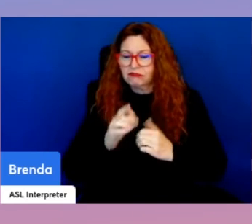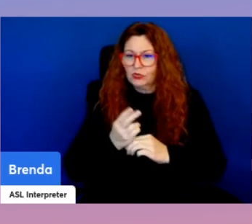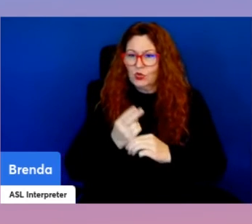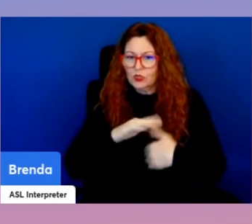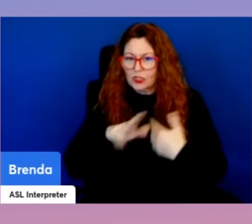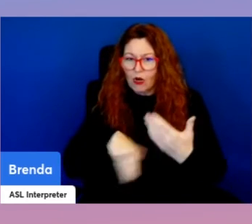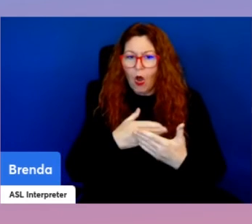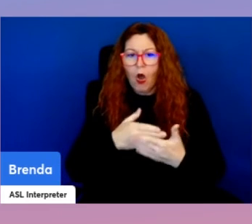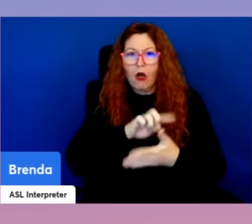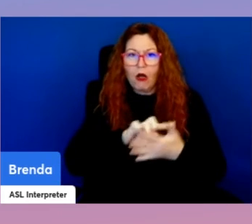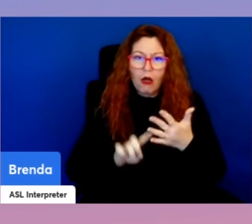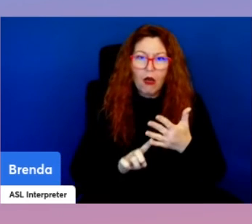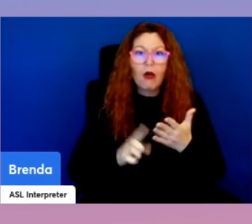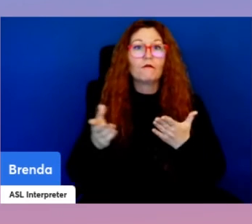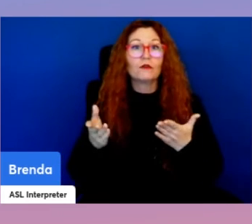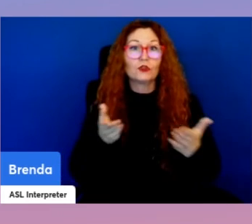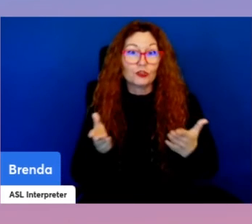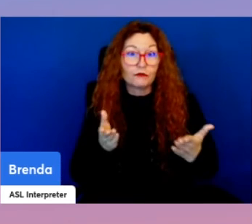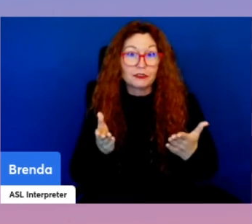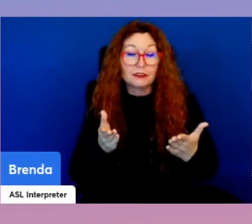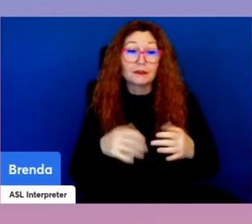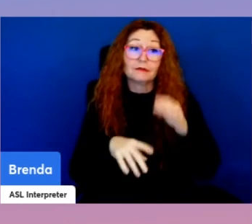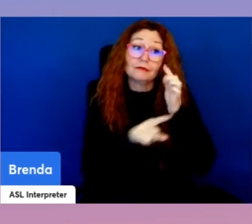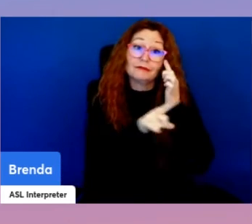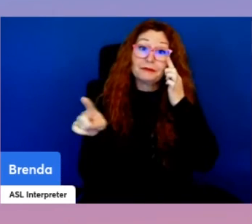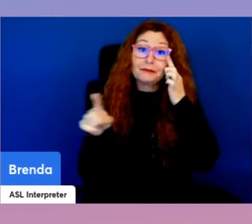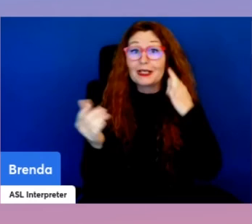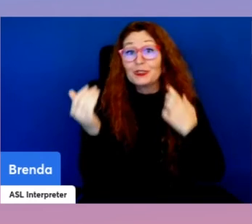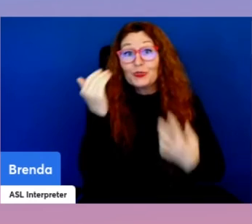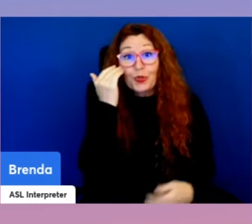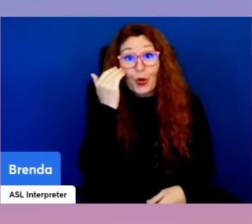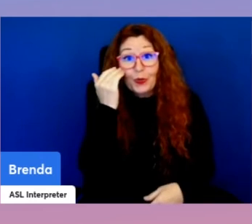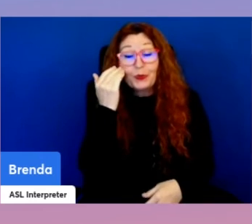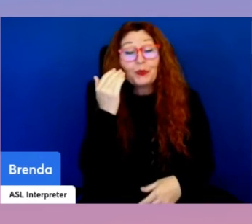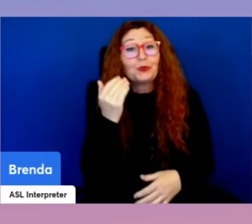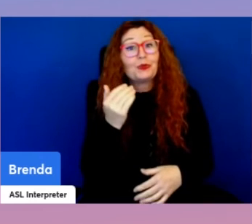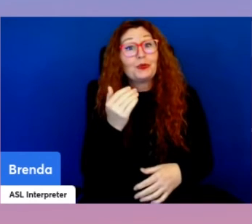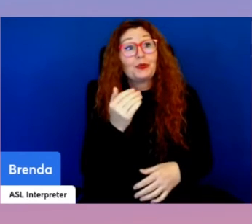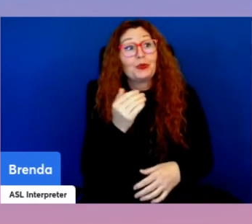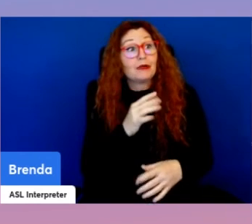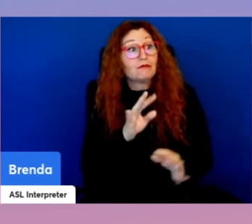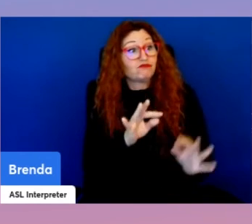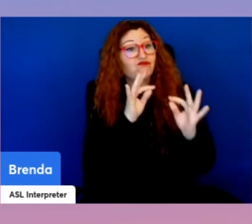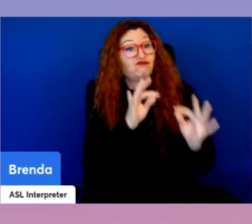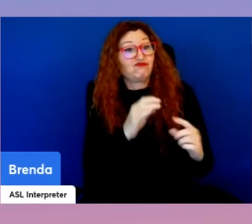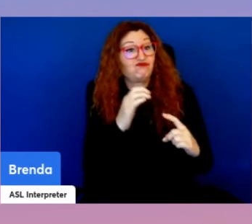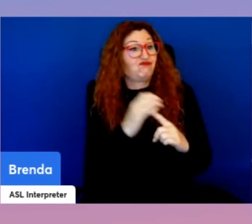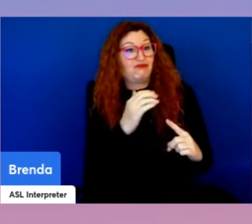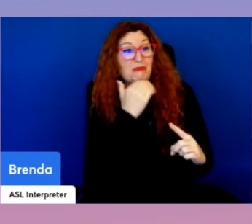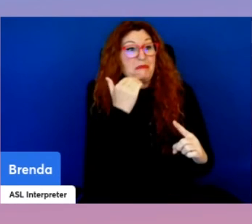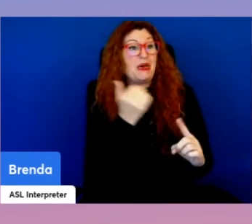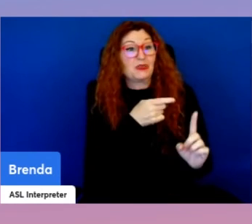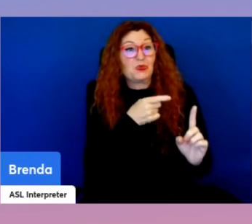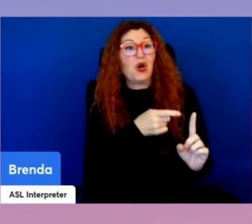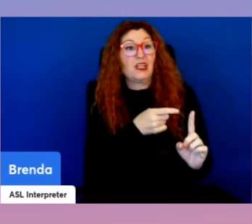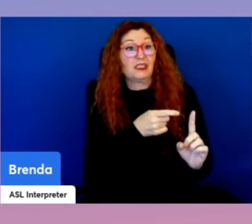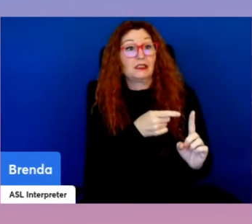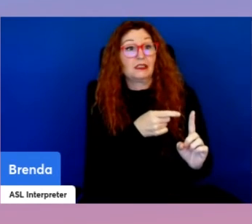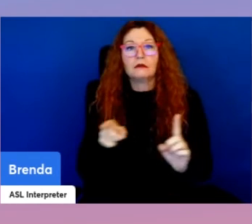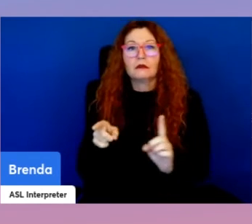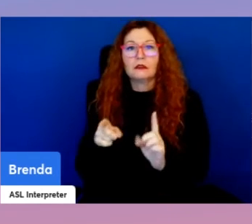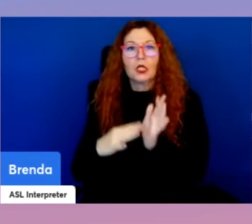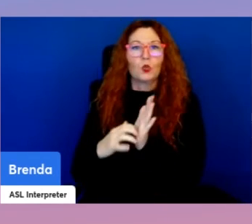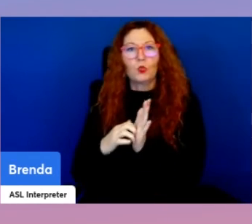those services. Because as we all know, we're only as good as our weakest link. So if we take the time and